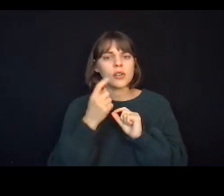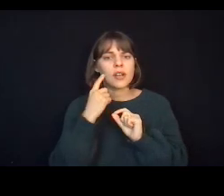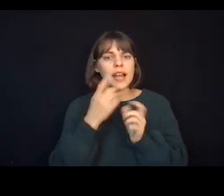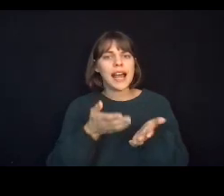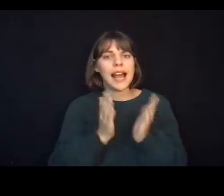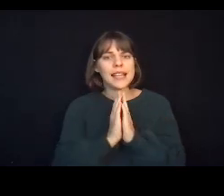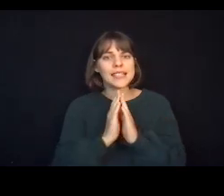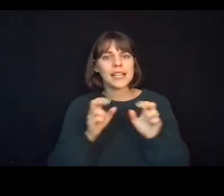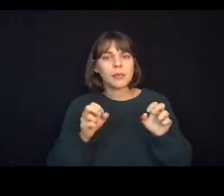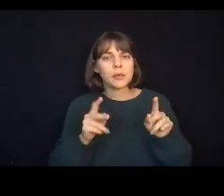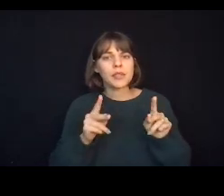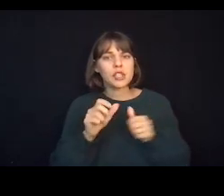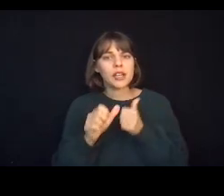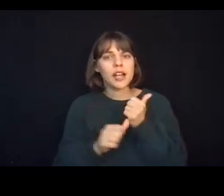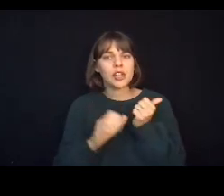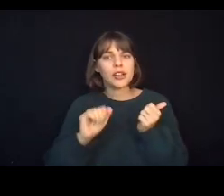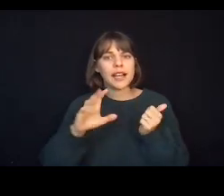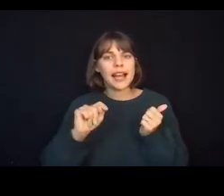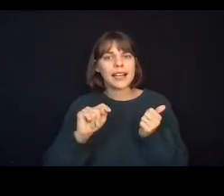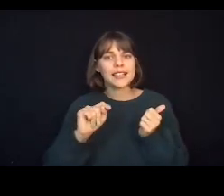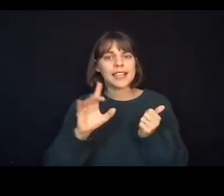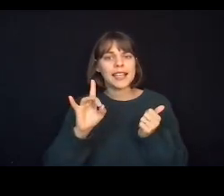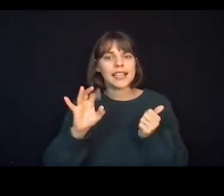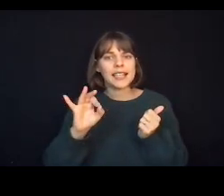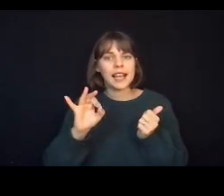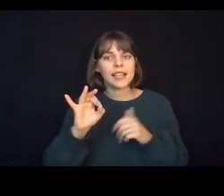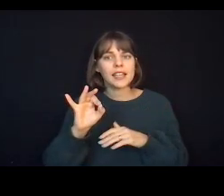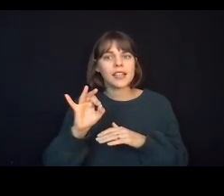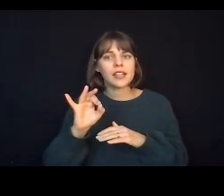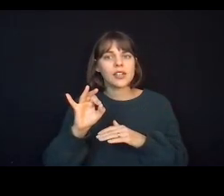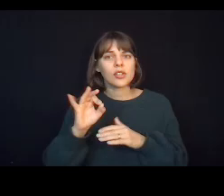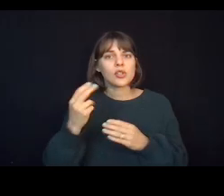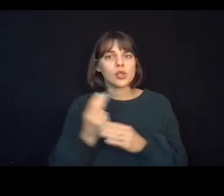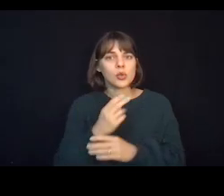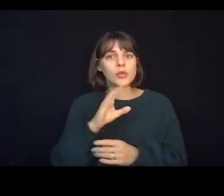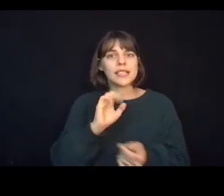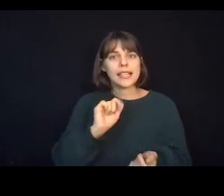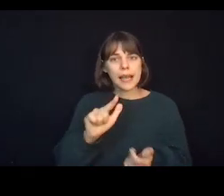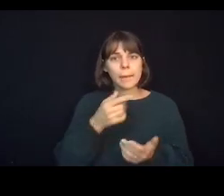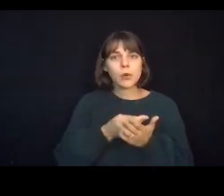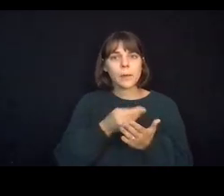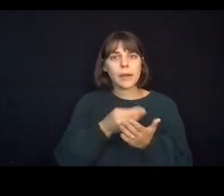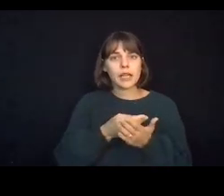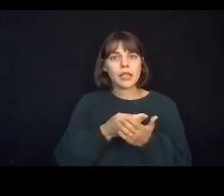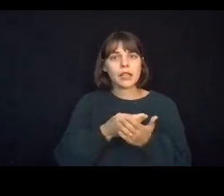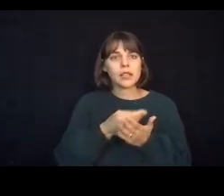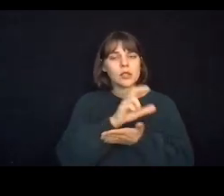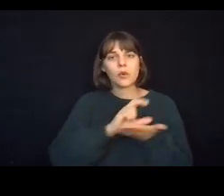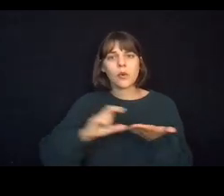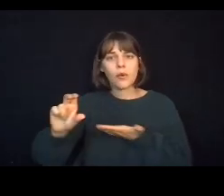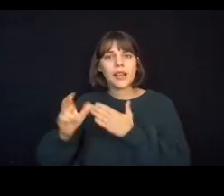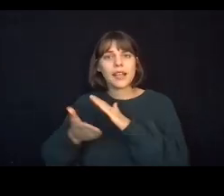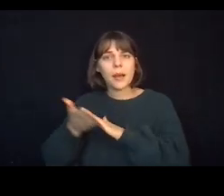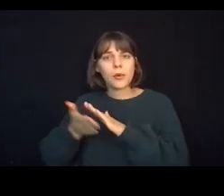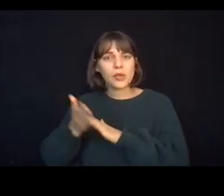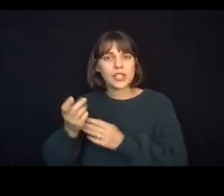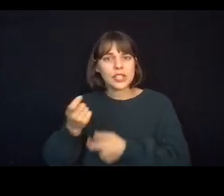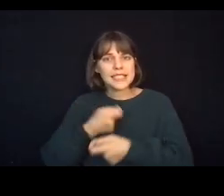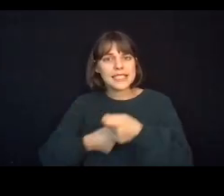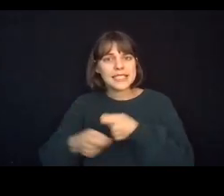asking for the permission under Act 89 to spend capital money to fund